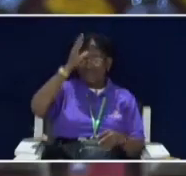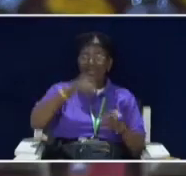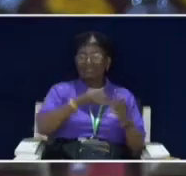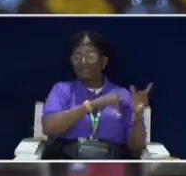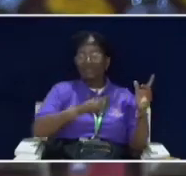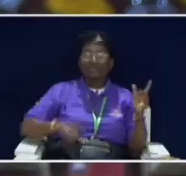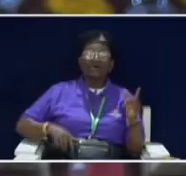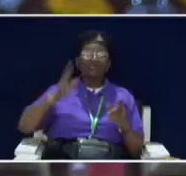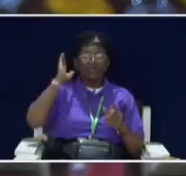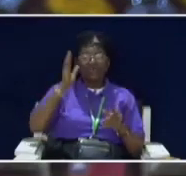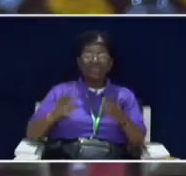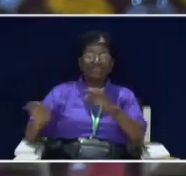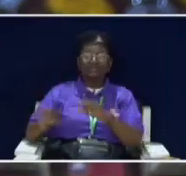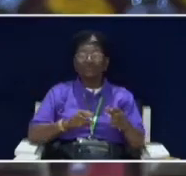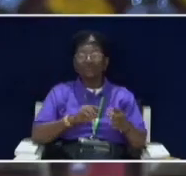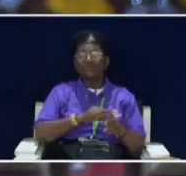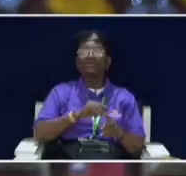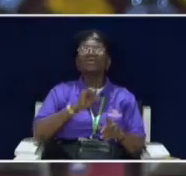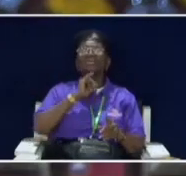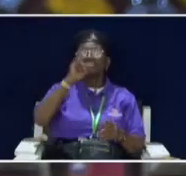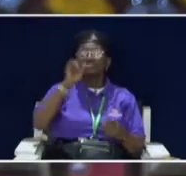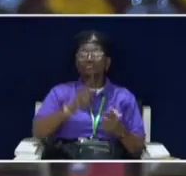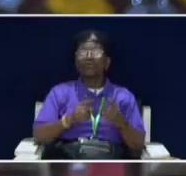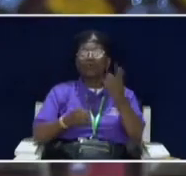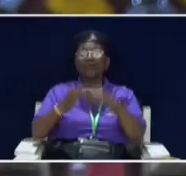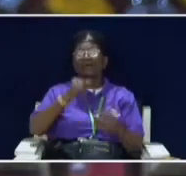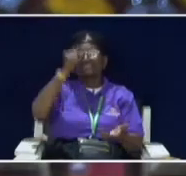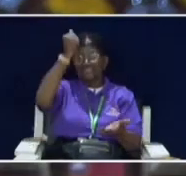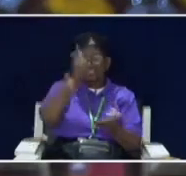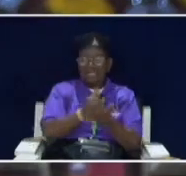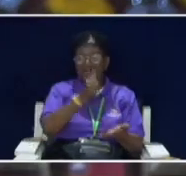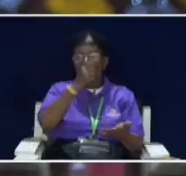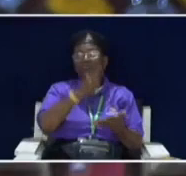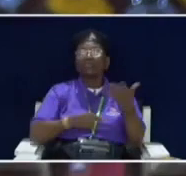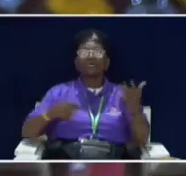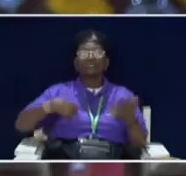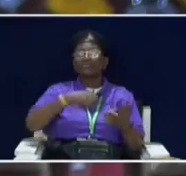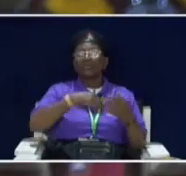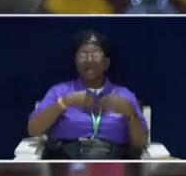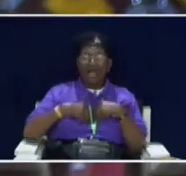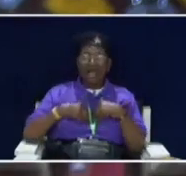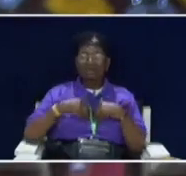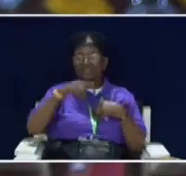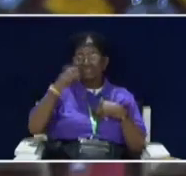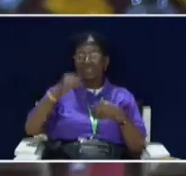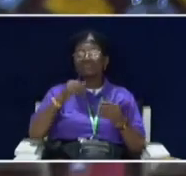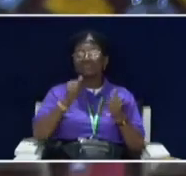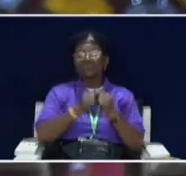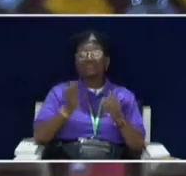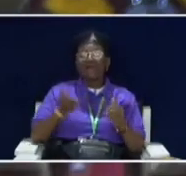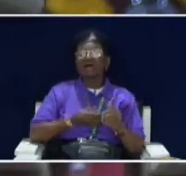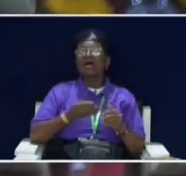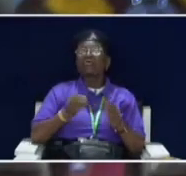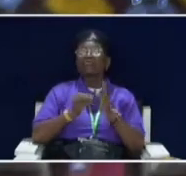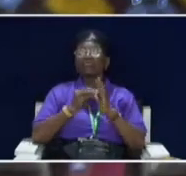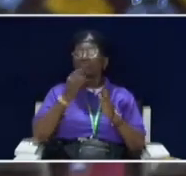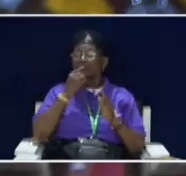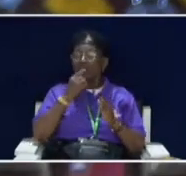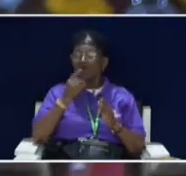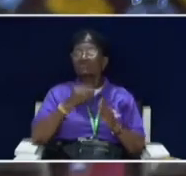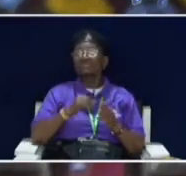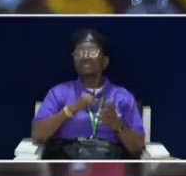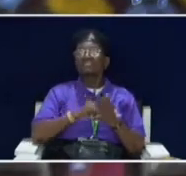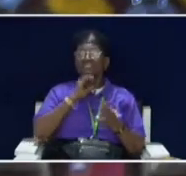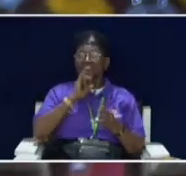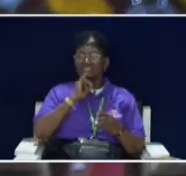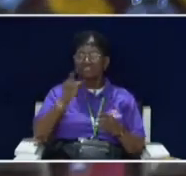have already said by our own mouth. Because sometimes not what you want is actually being called out as a prayer point. It is only